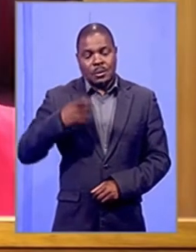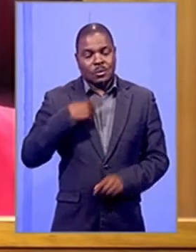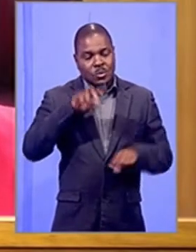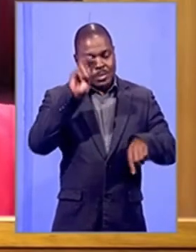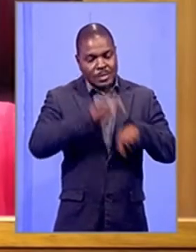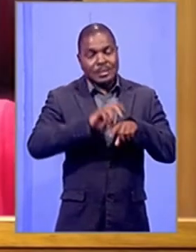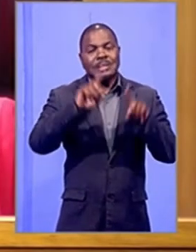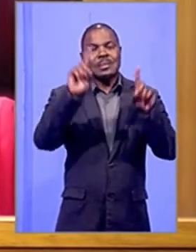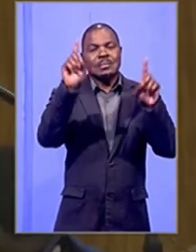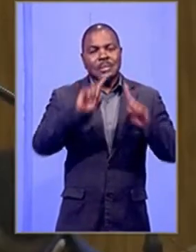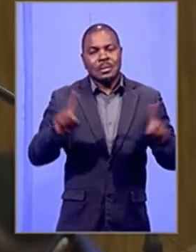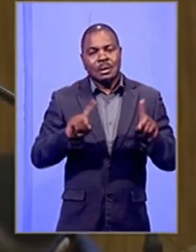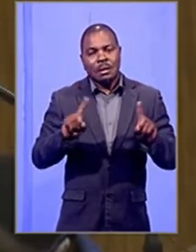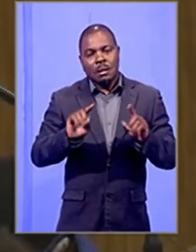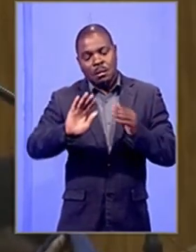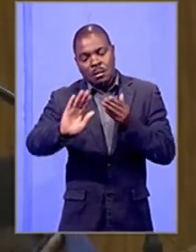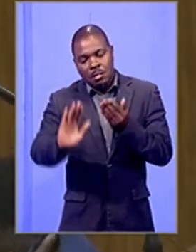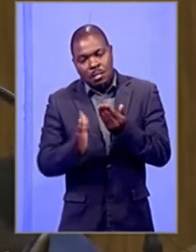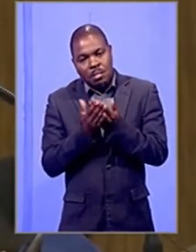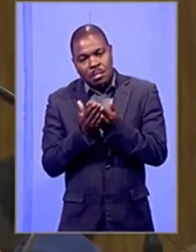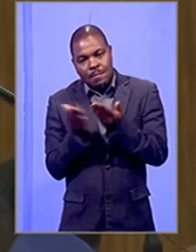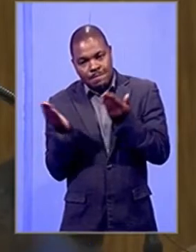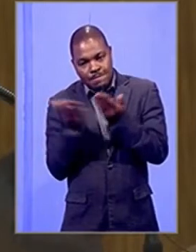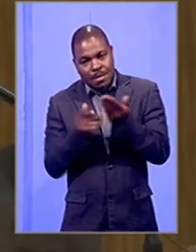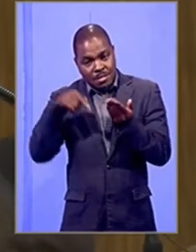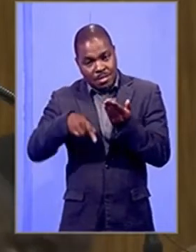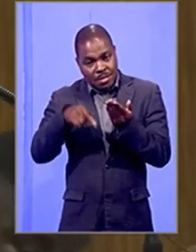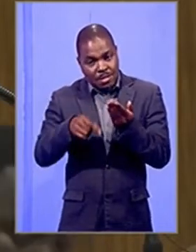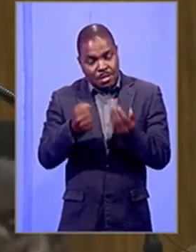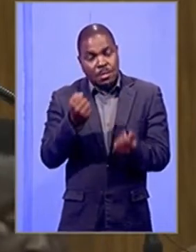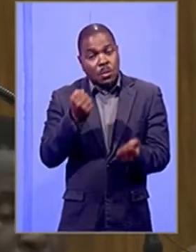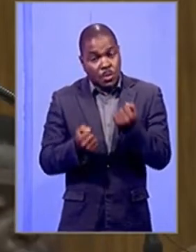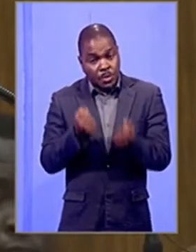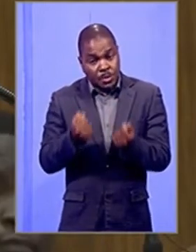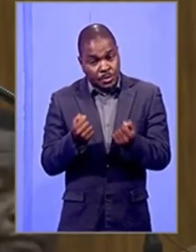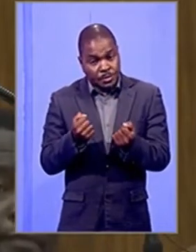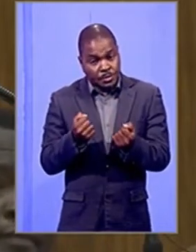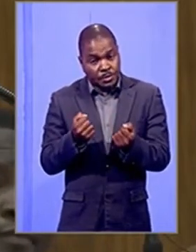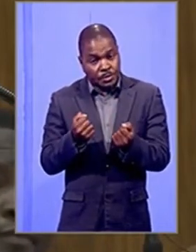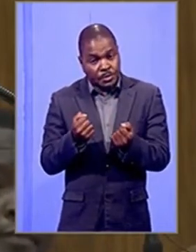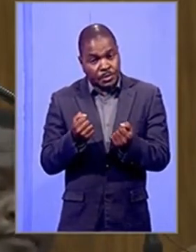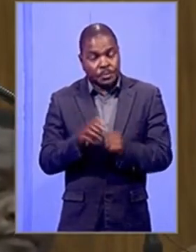entry to be recorded in this record,